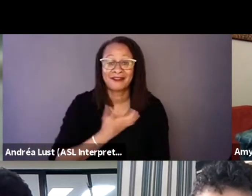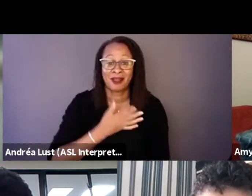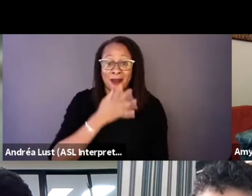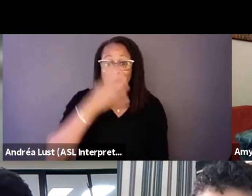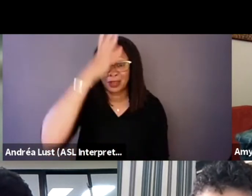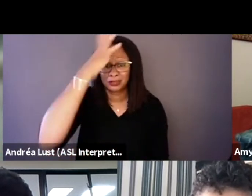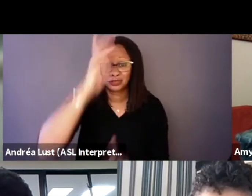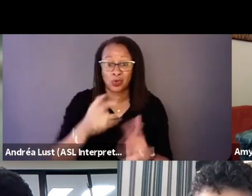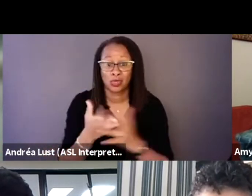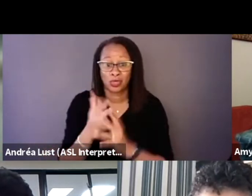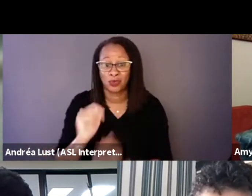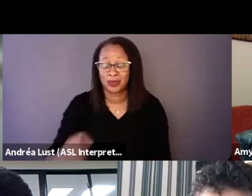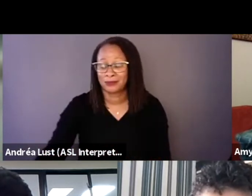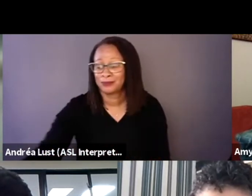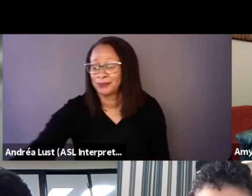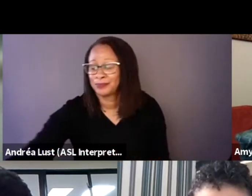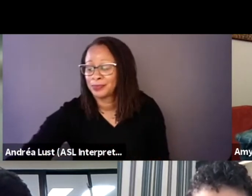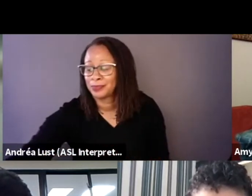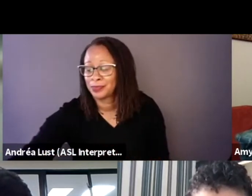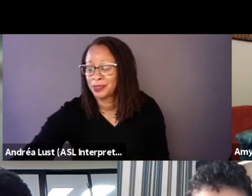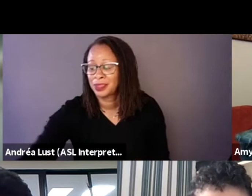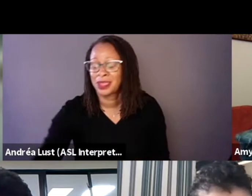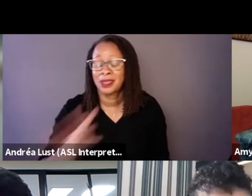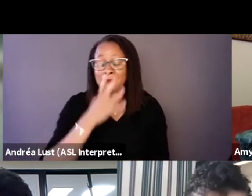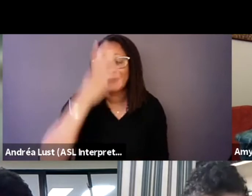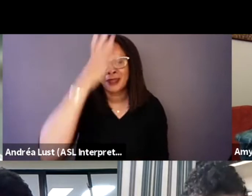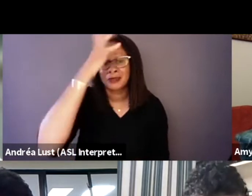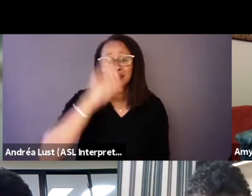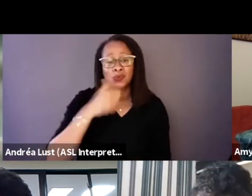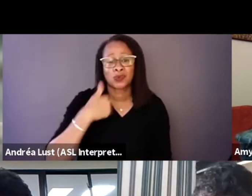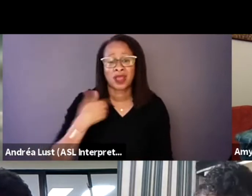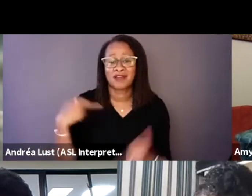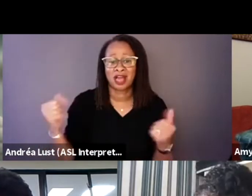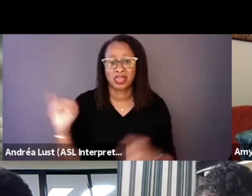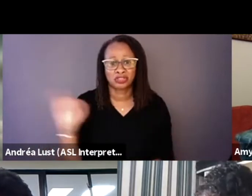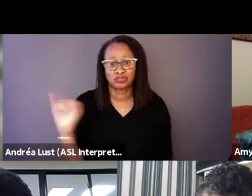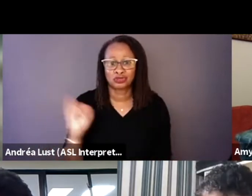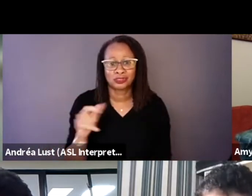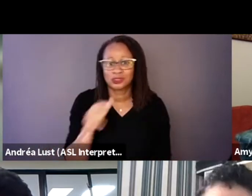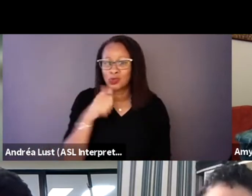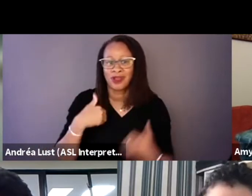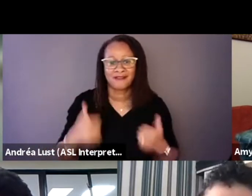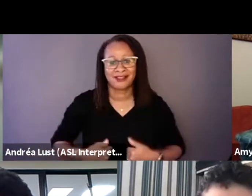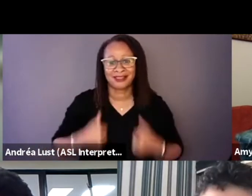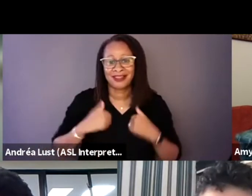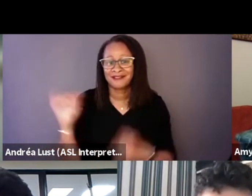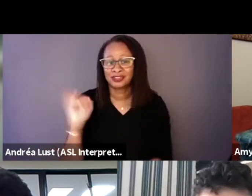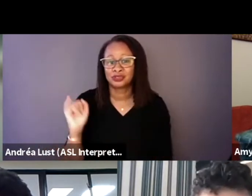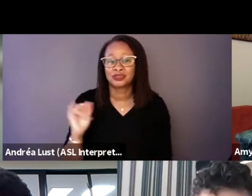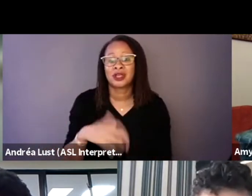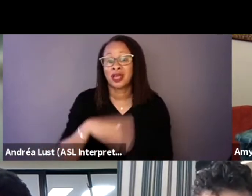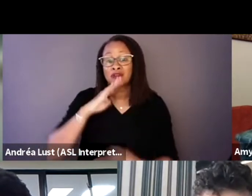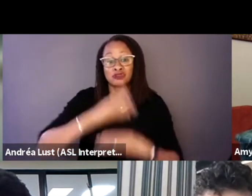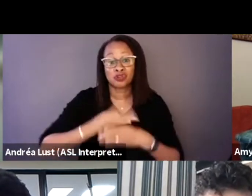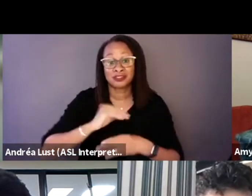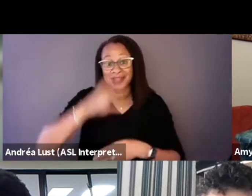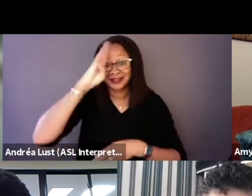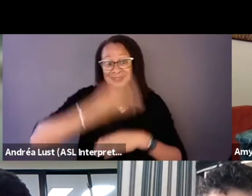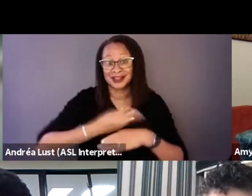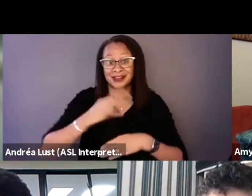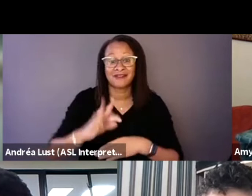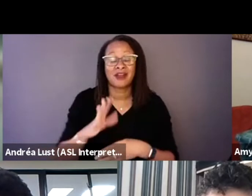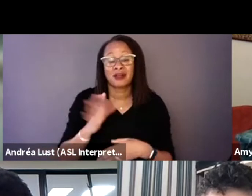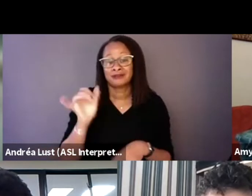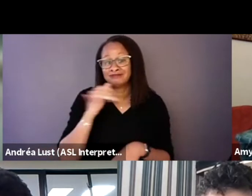our parents don't have health insurance, don't have life insurance, then the daughters and sons of our parents will go through the